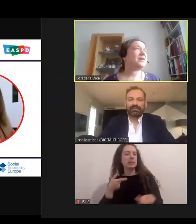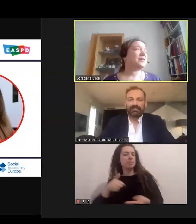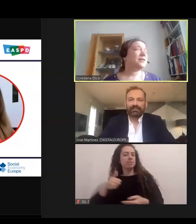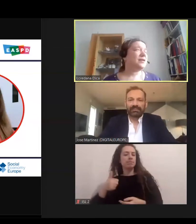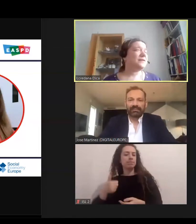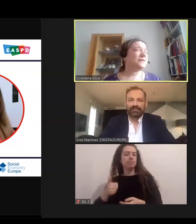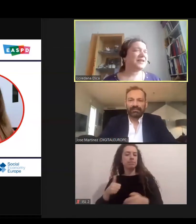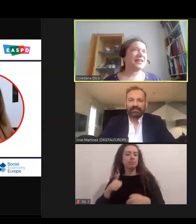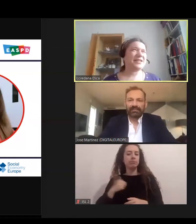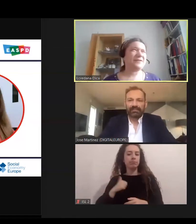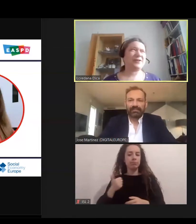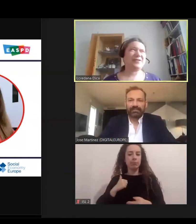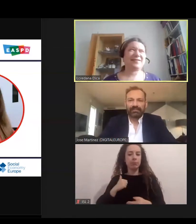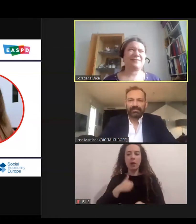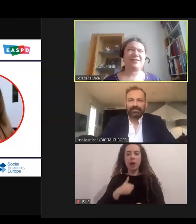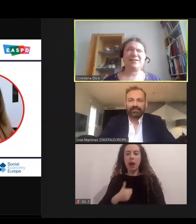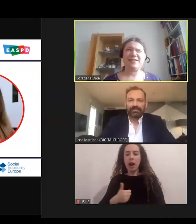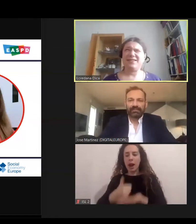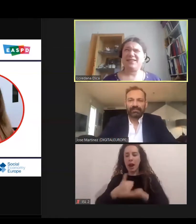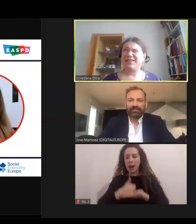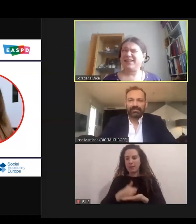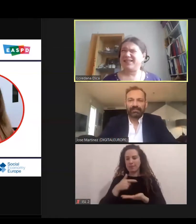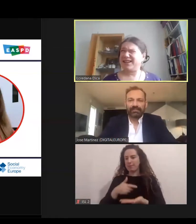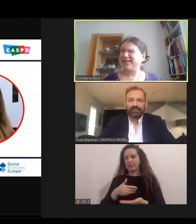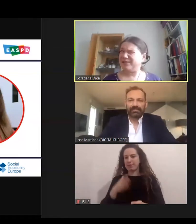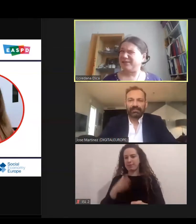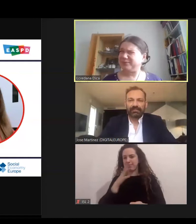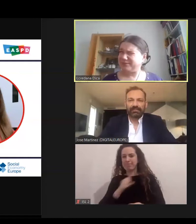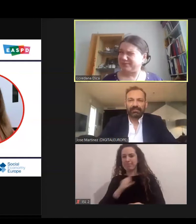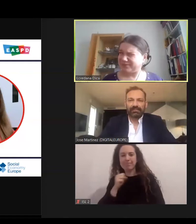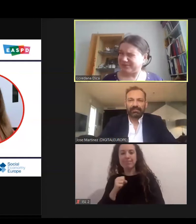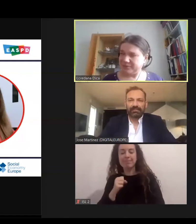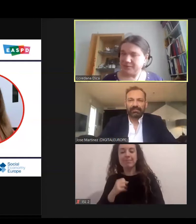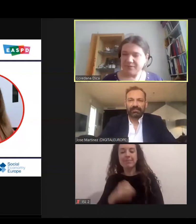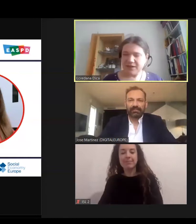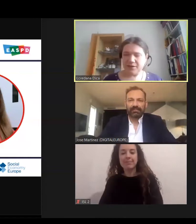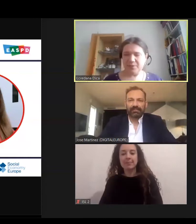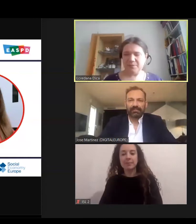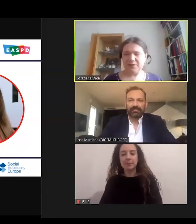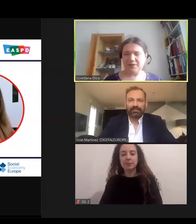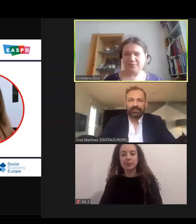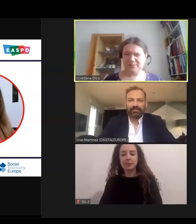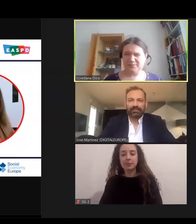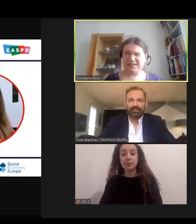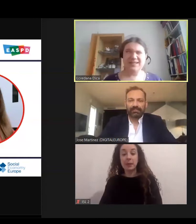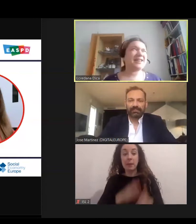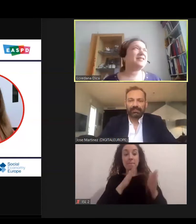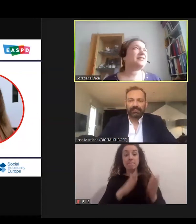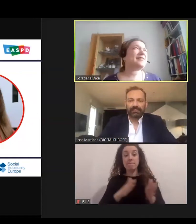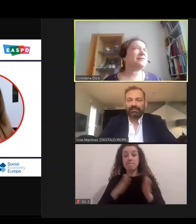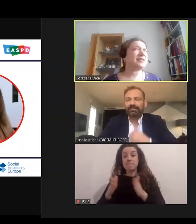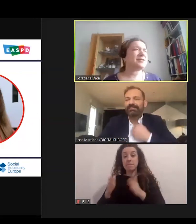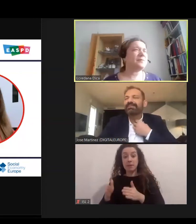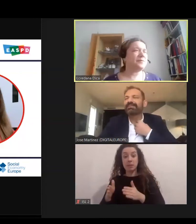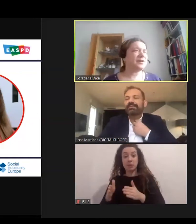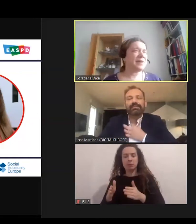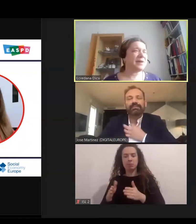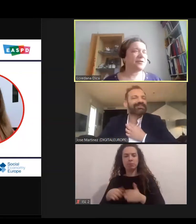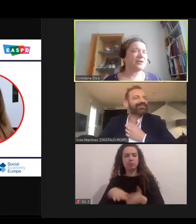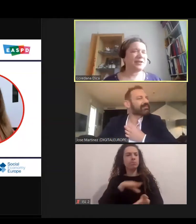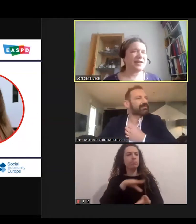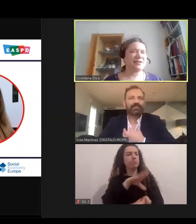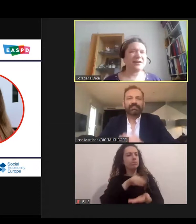work out how you do it. These constraints are not anymore present,